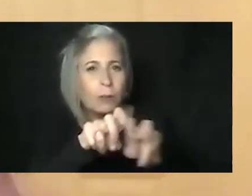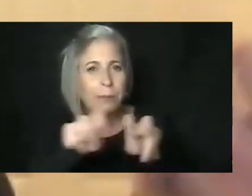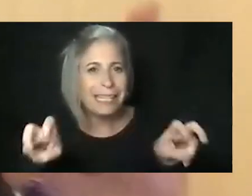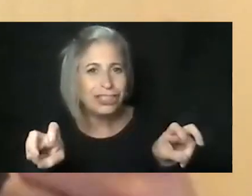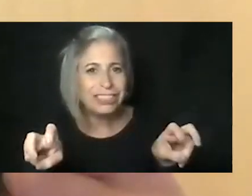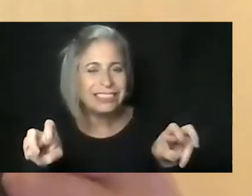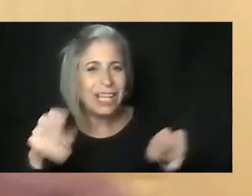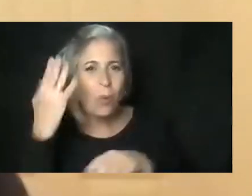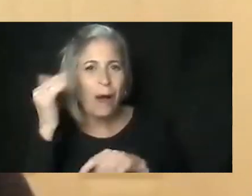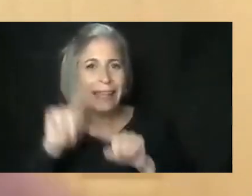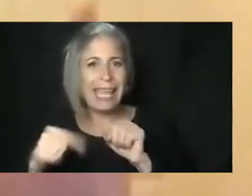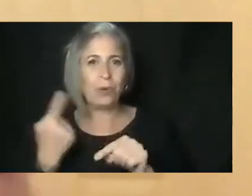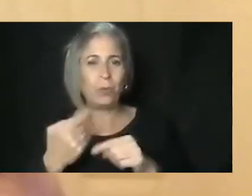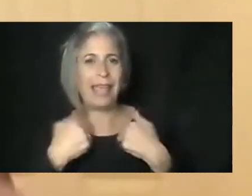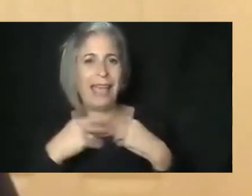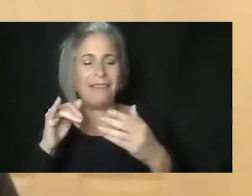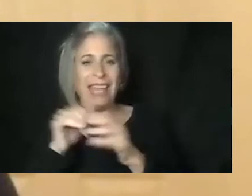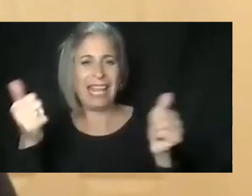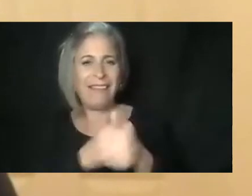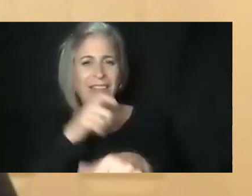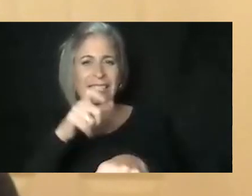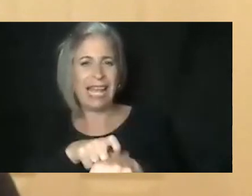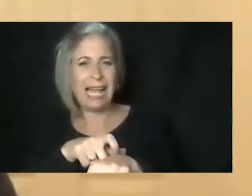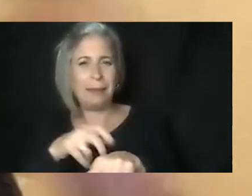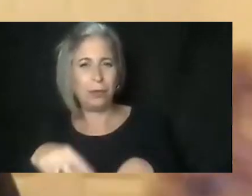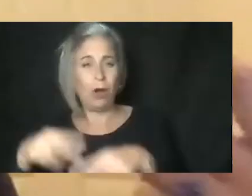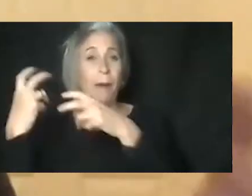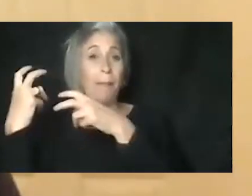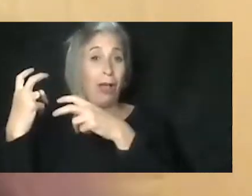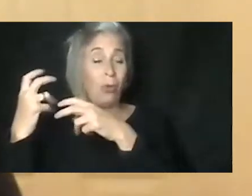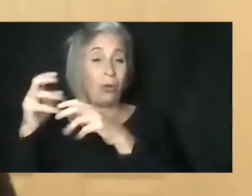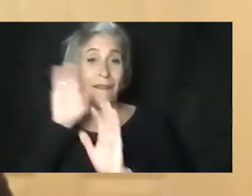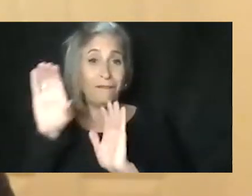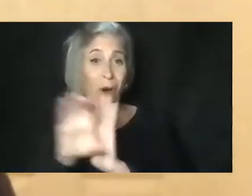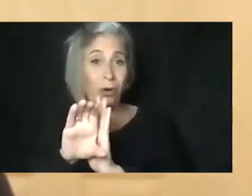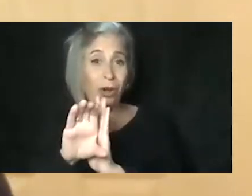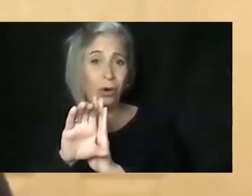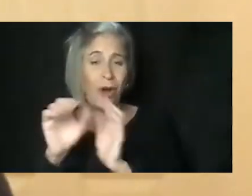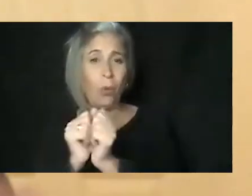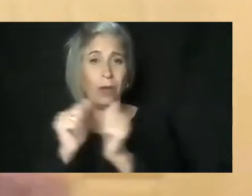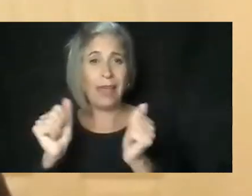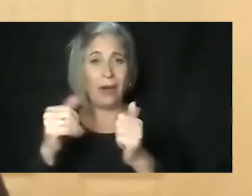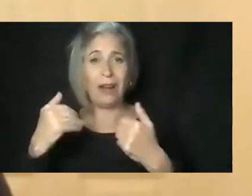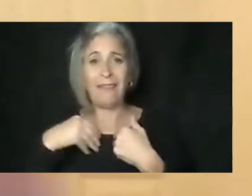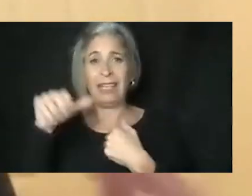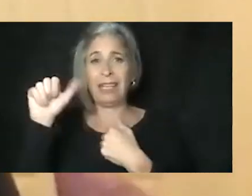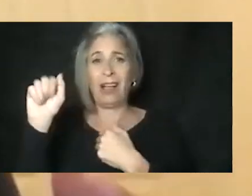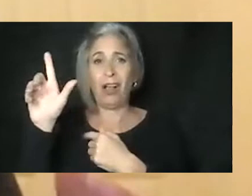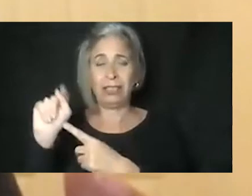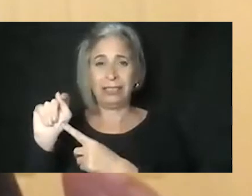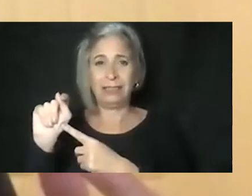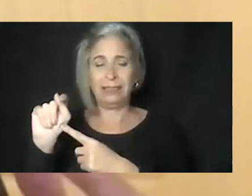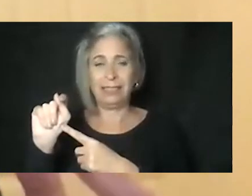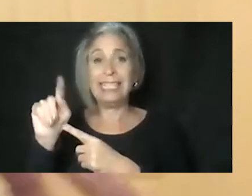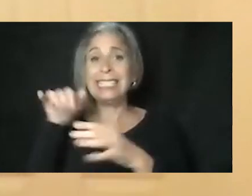Why couldn't we have that every time you upload it, that you cannot upload a photo without having alt text? It's still an